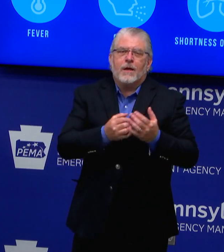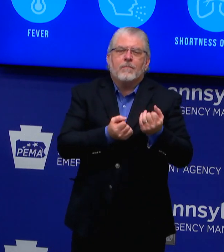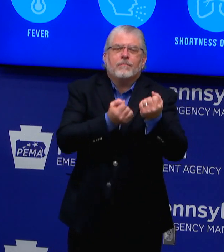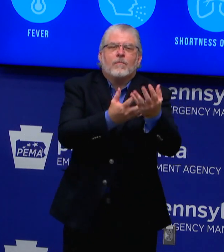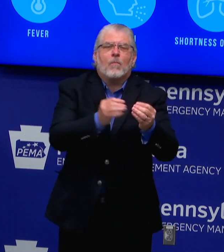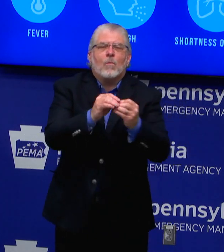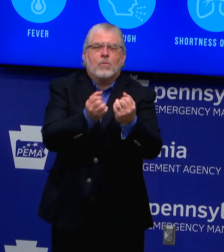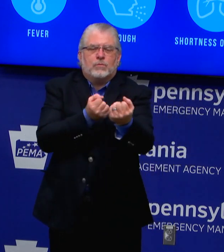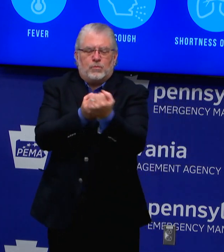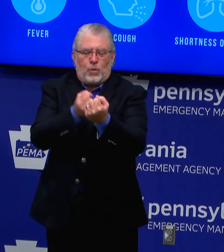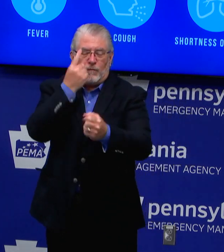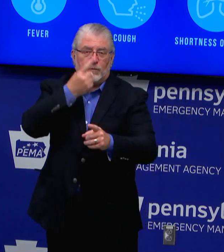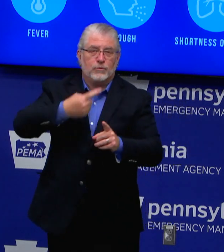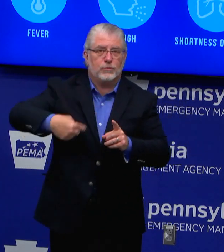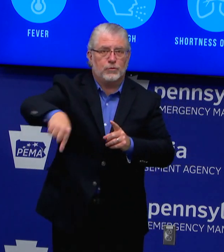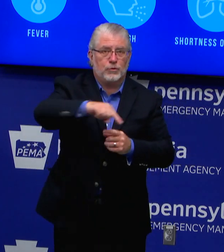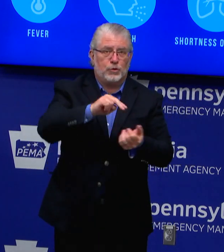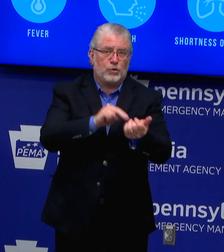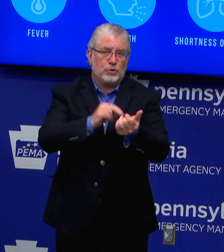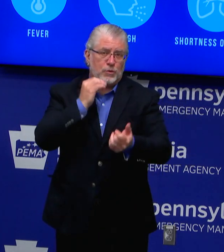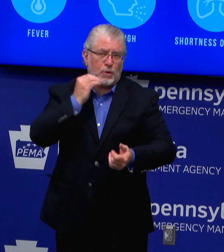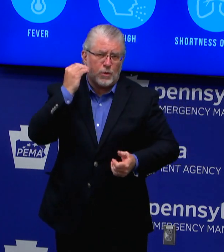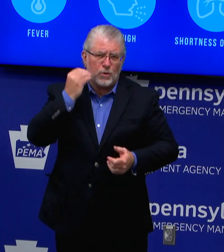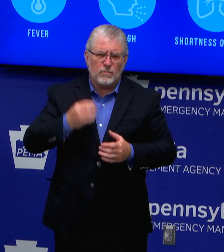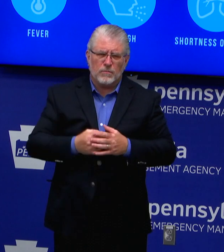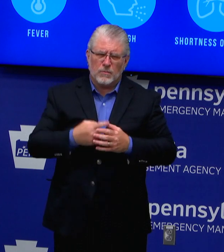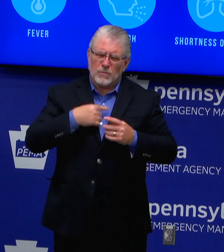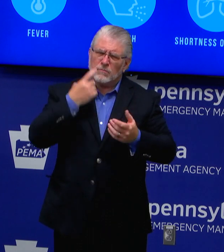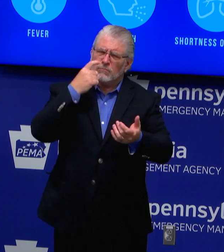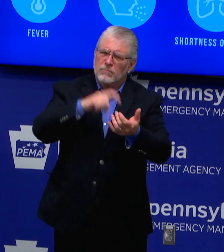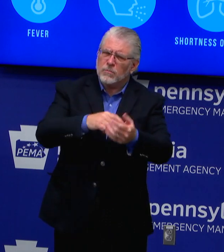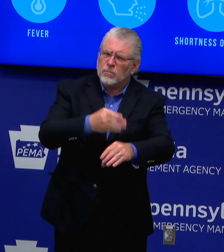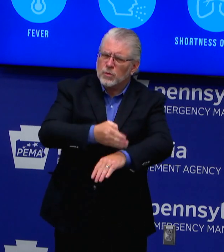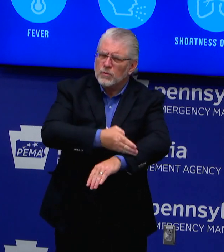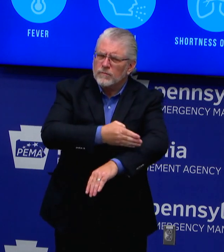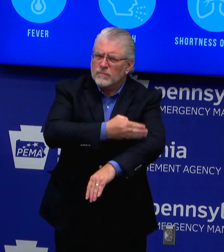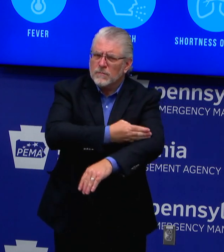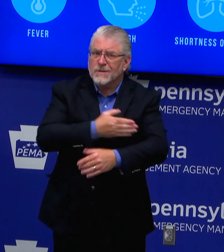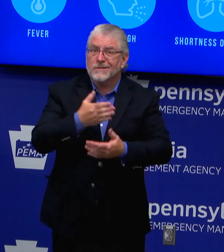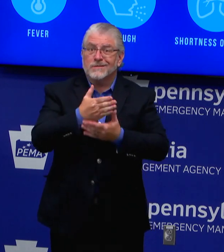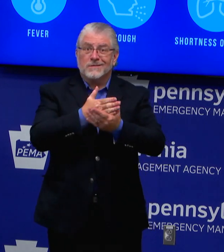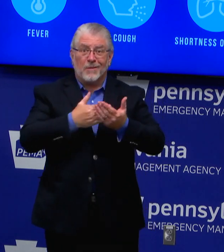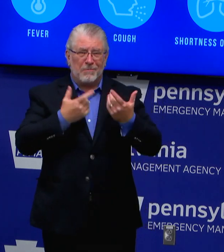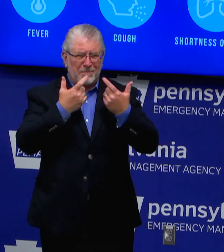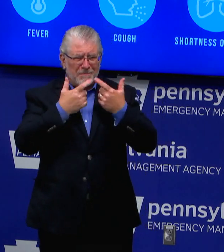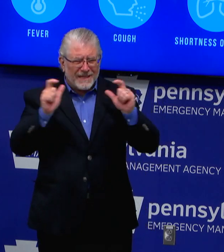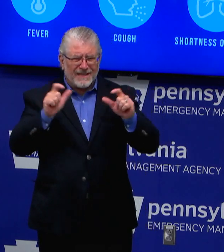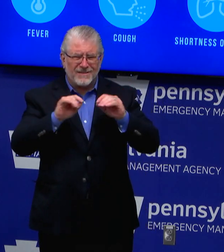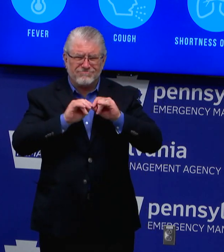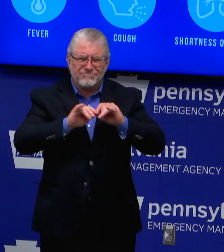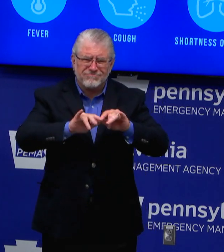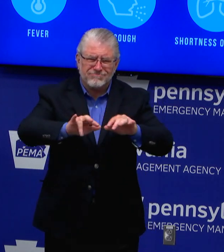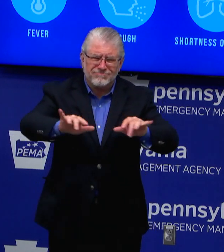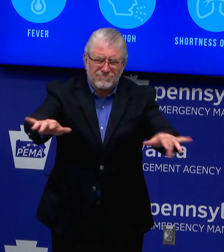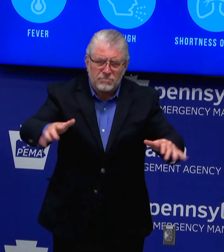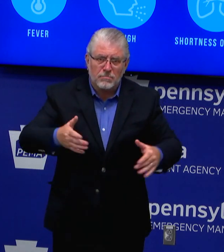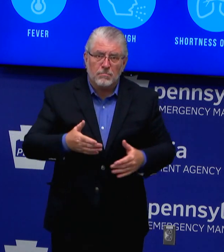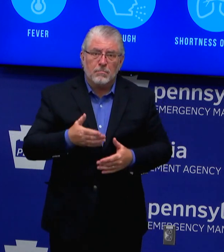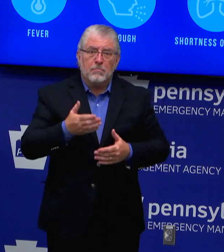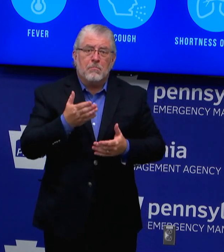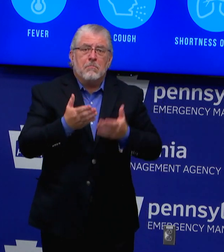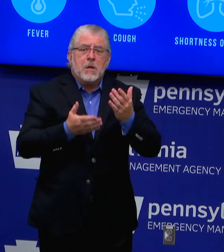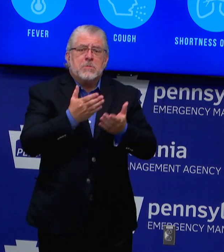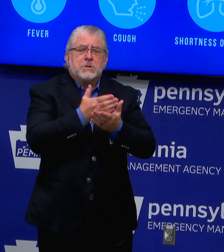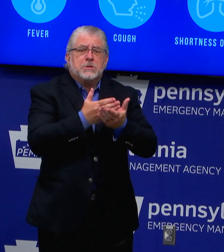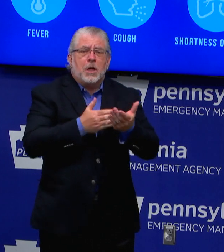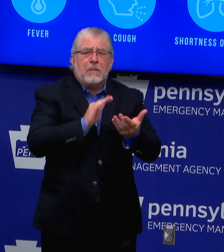as needed. So we've seen improvements in some of the significant outbreaks where they have lesser numbers or they have the outbreak